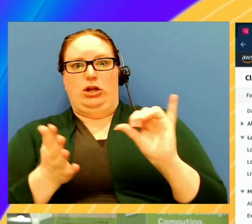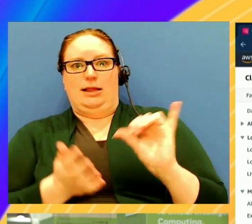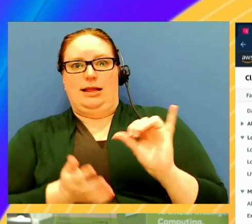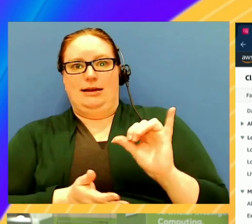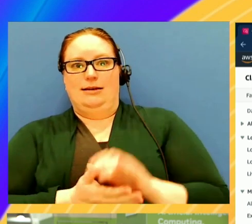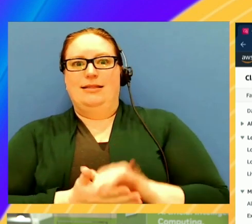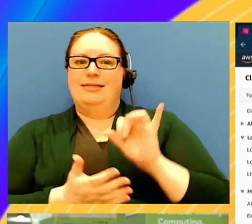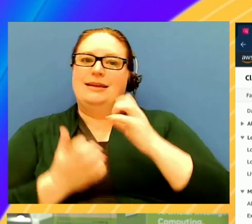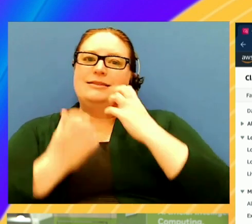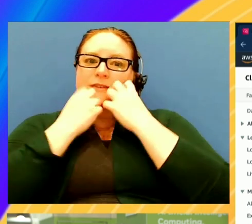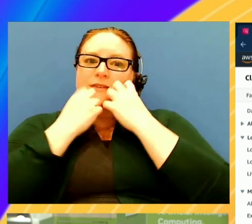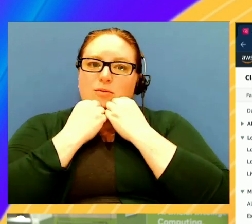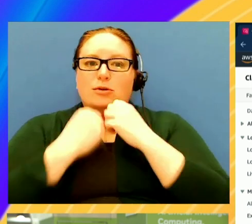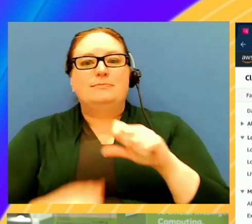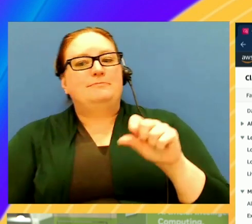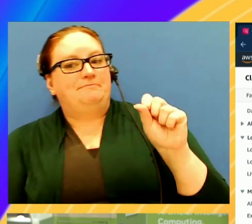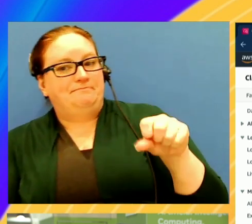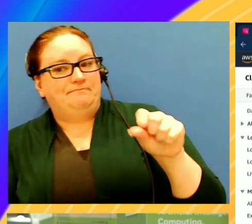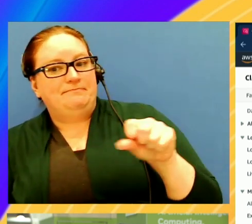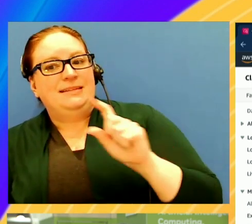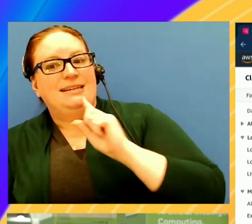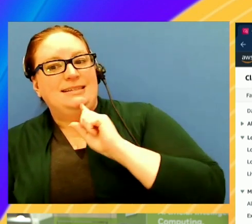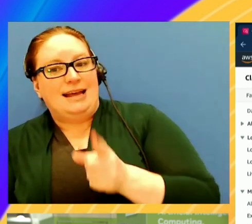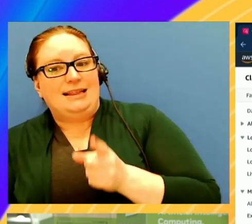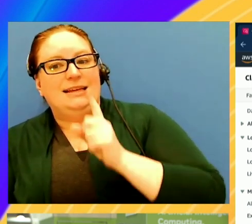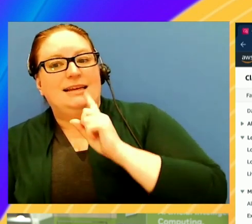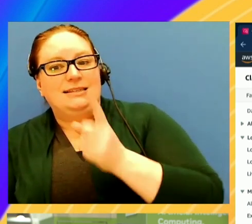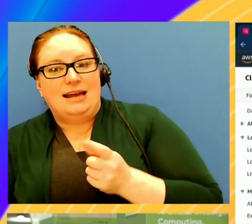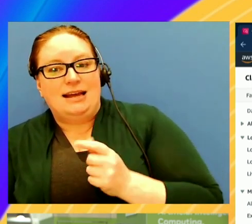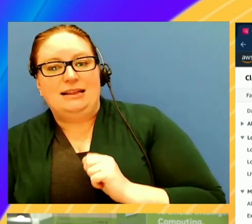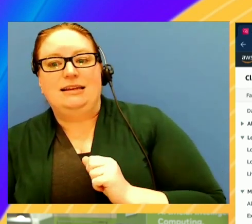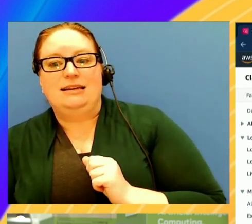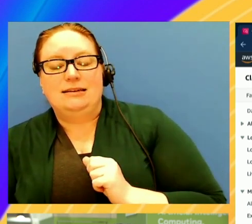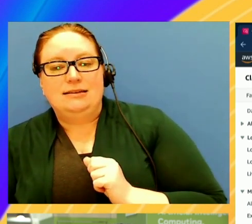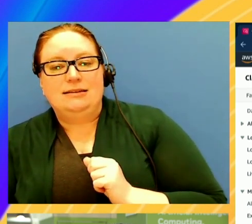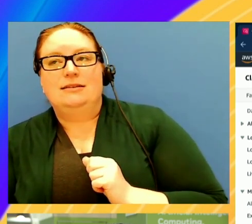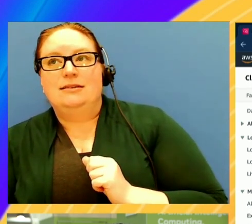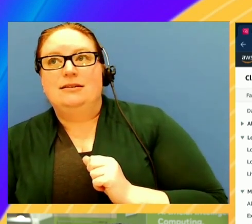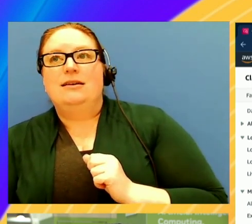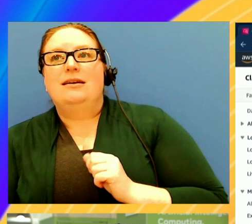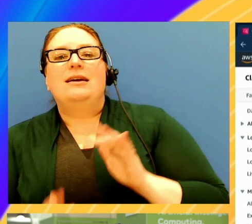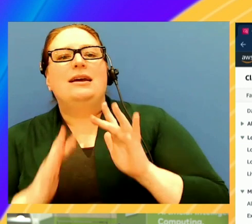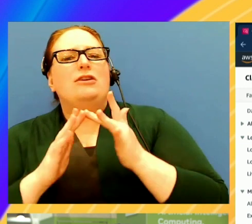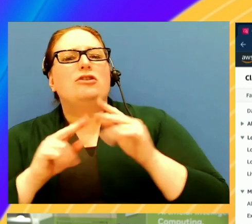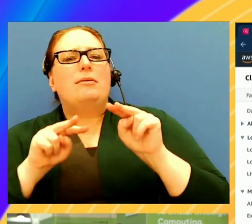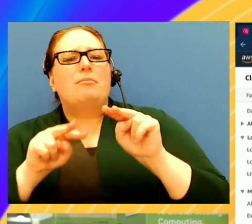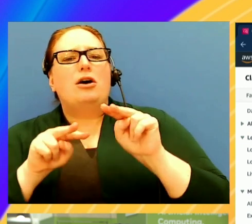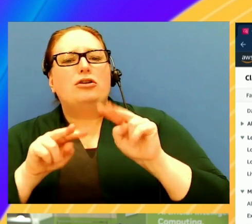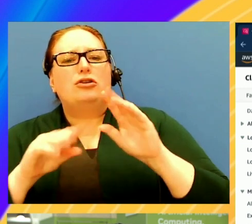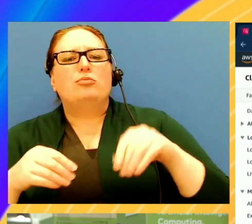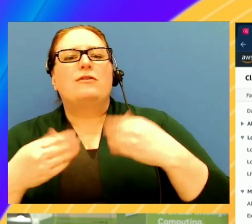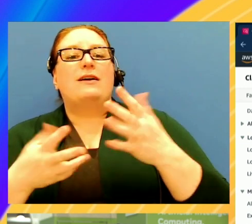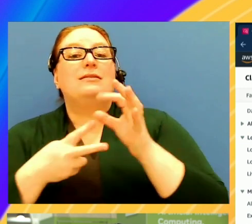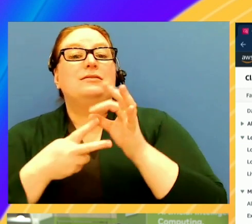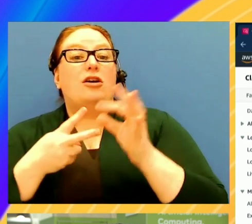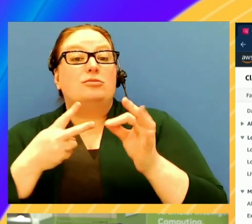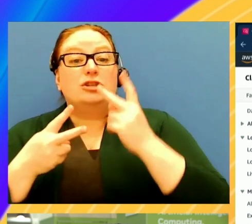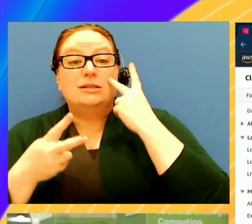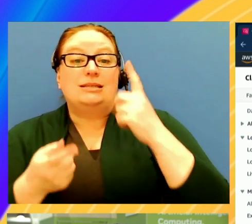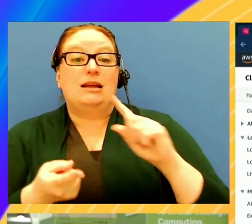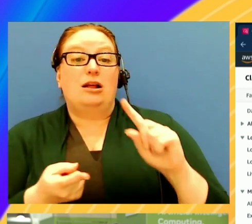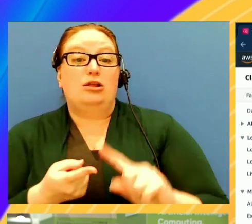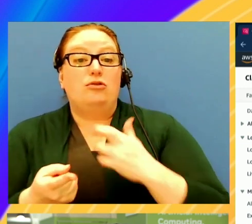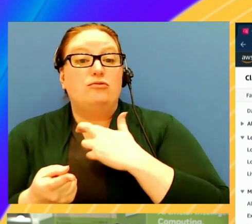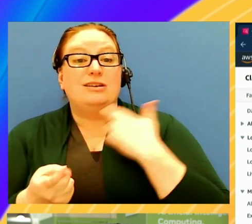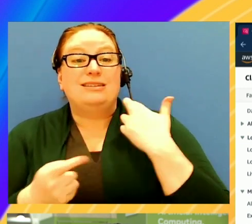very valuable. Exactly. And Internet Monitor does give you an option for the option to see a lowest time to